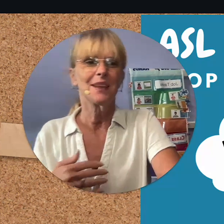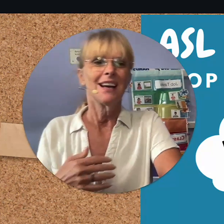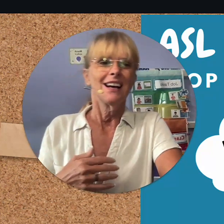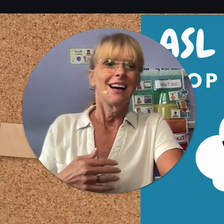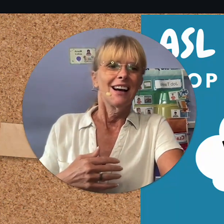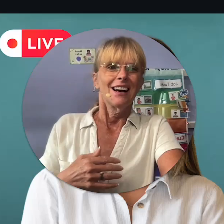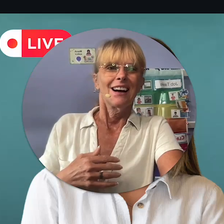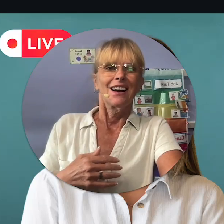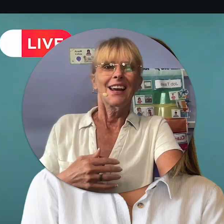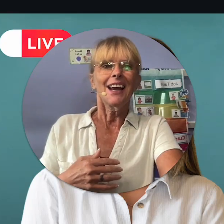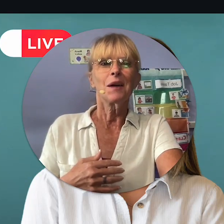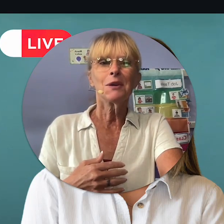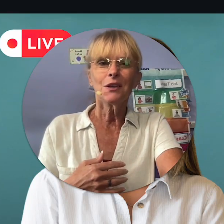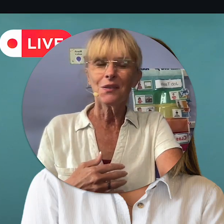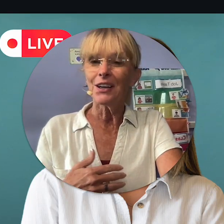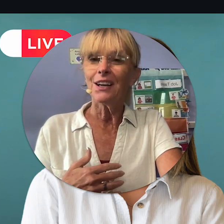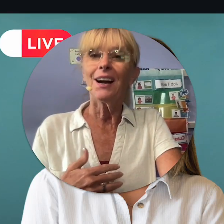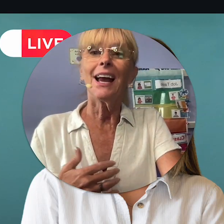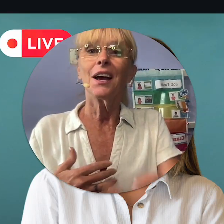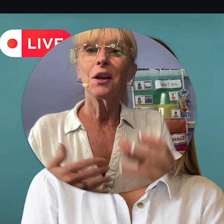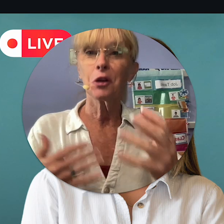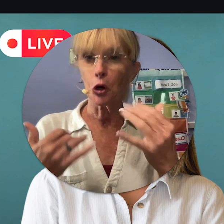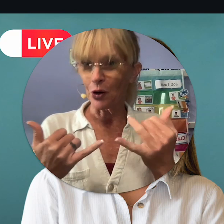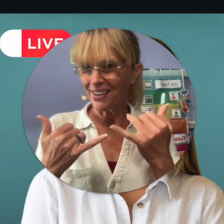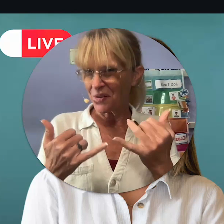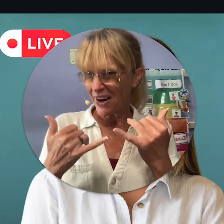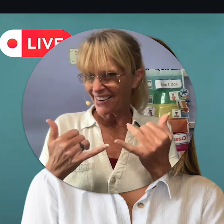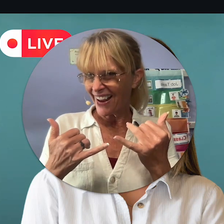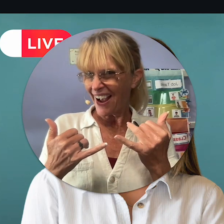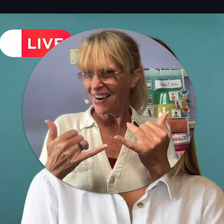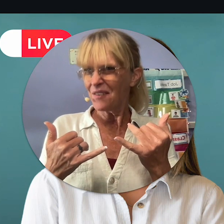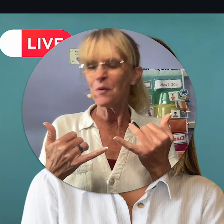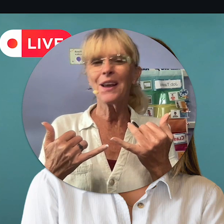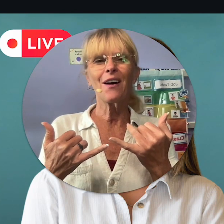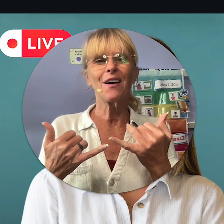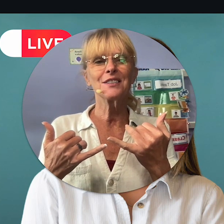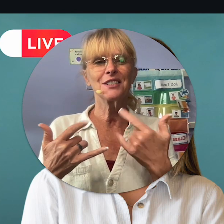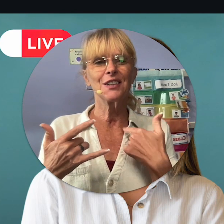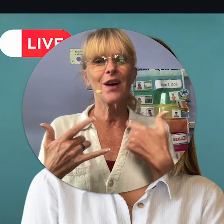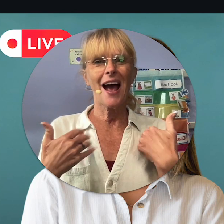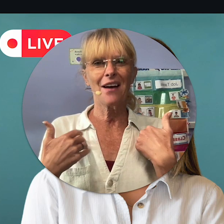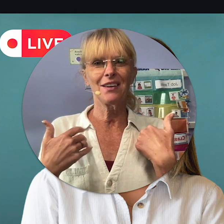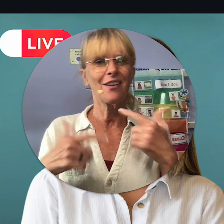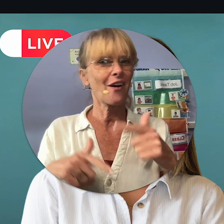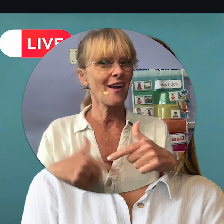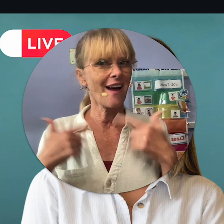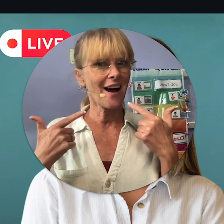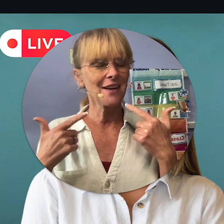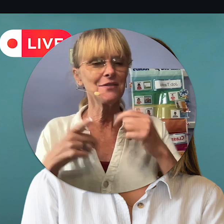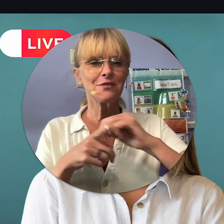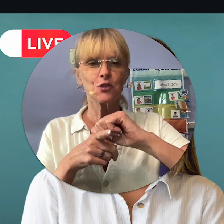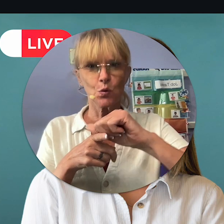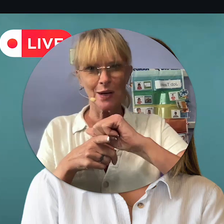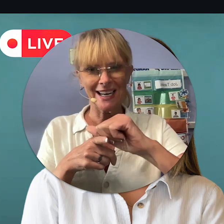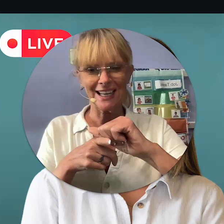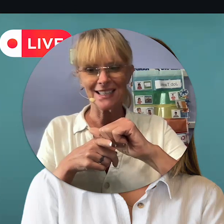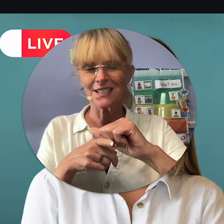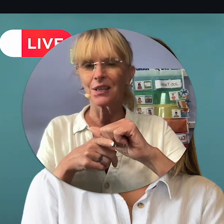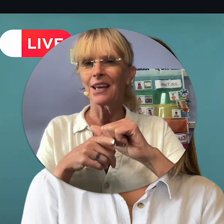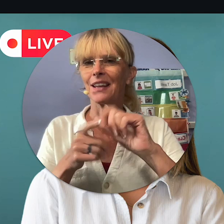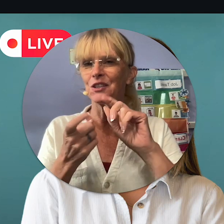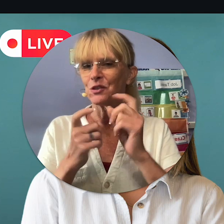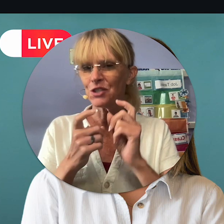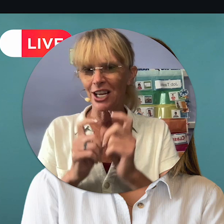well. Okay, come on over here. And currently right now we are still having our live